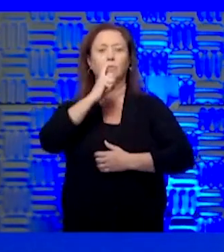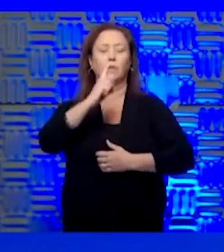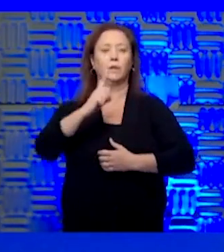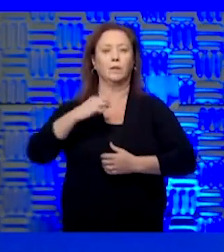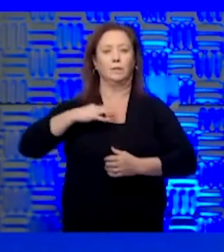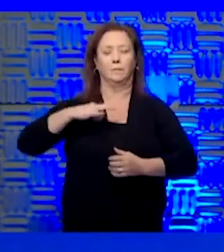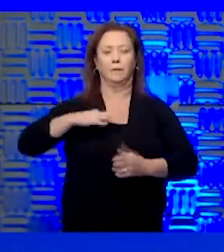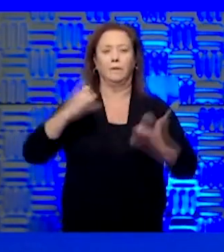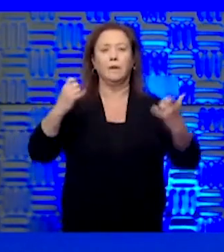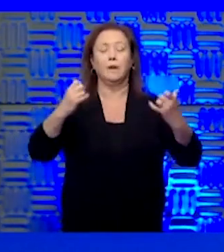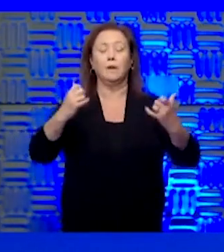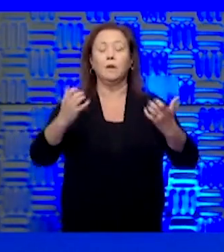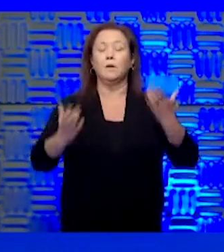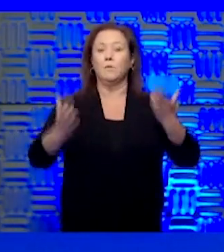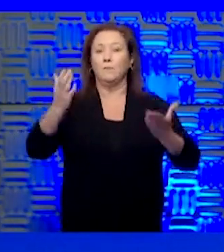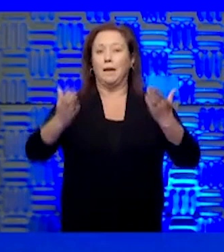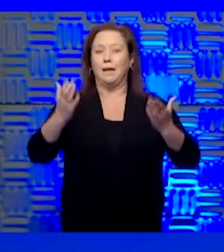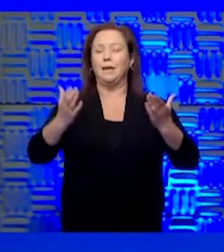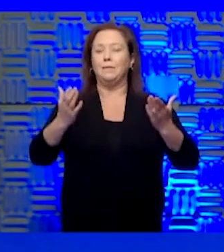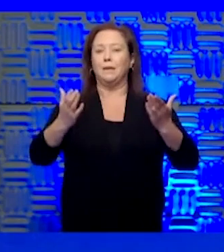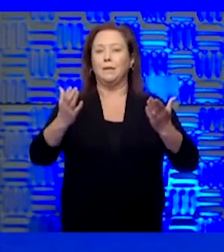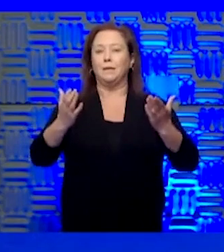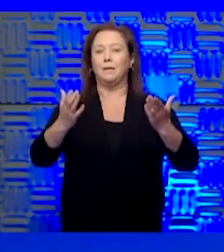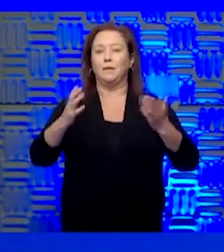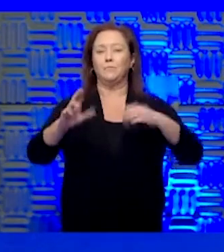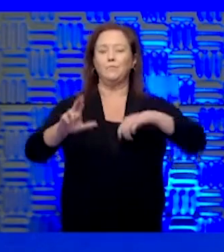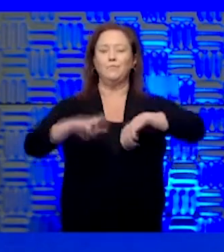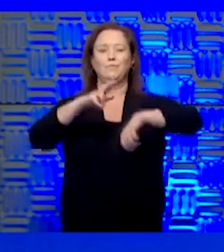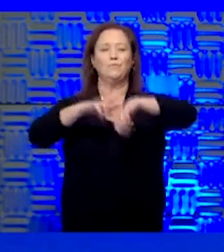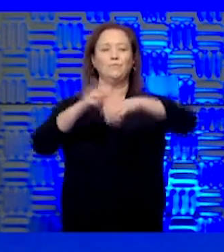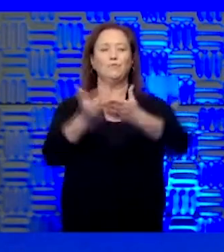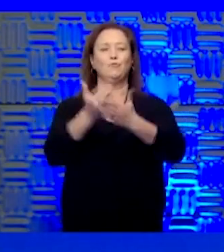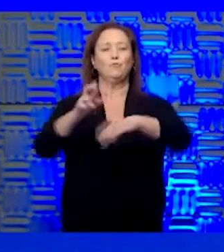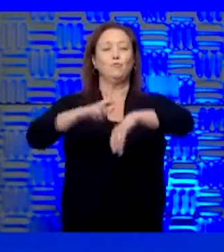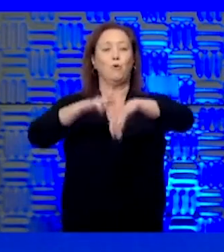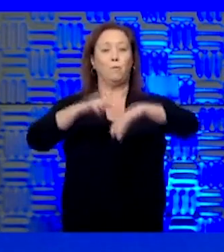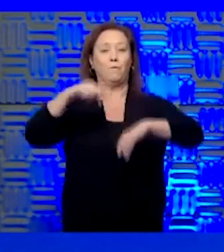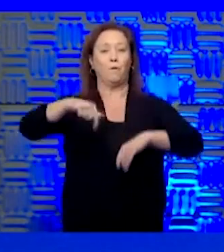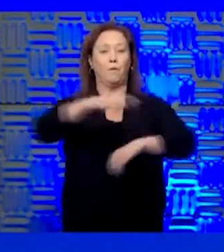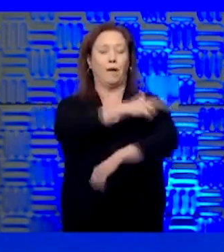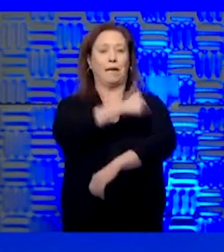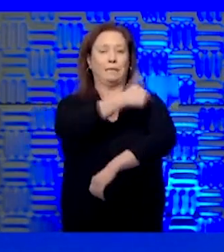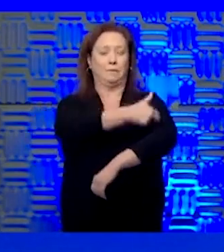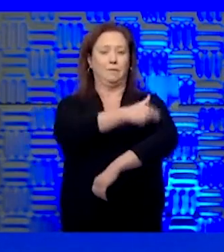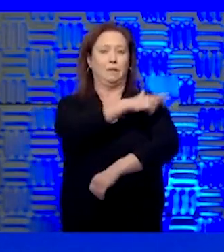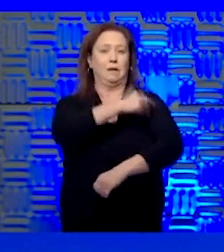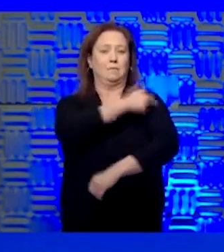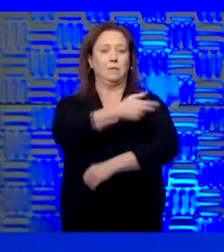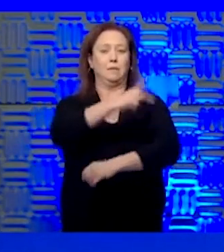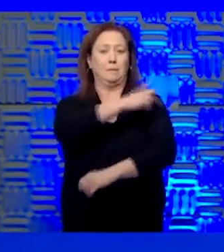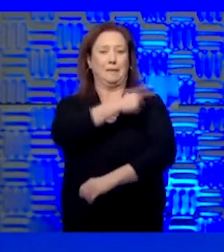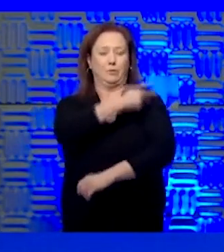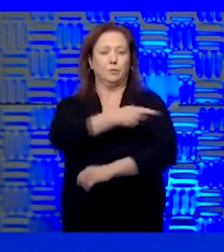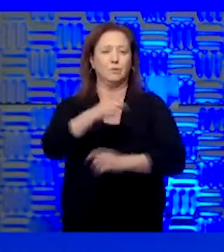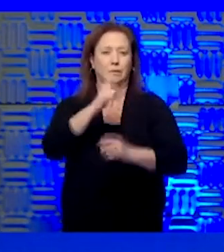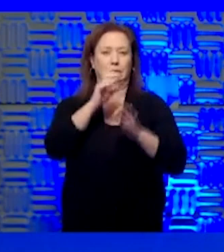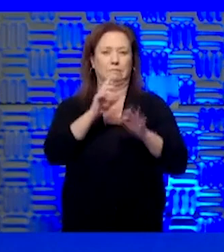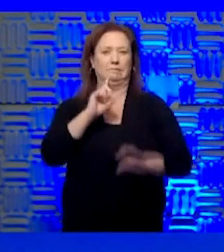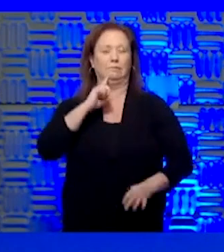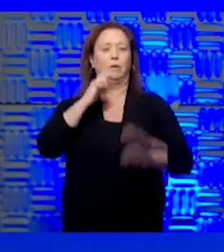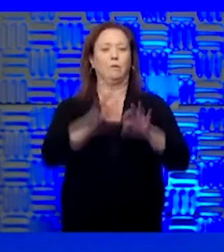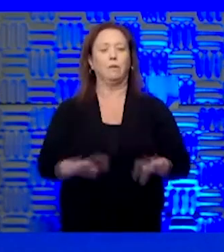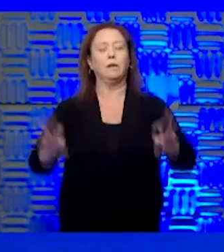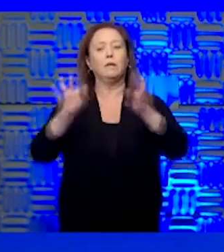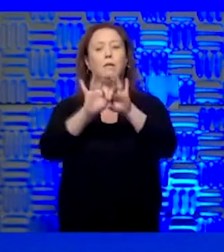be at a new steady state or normal as far as the hospital goes with hospitalized patients and critically ill patients. We're sitting